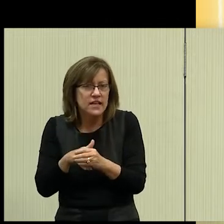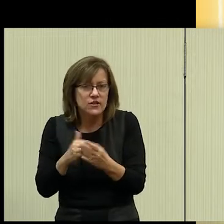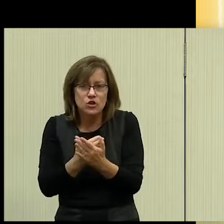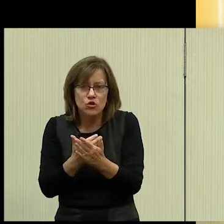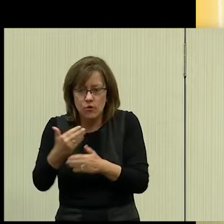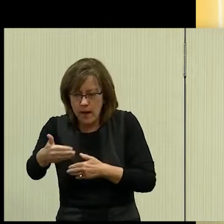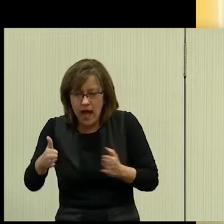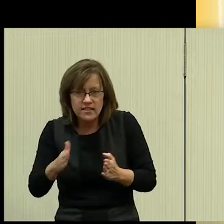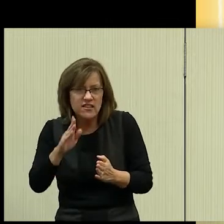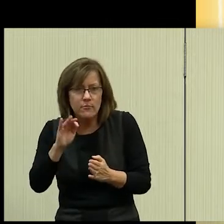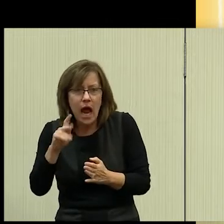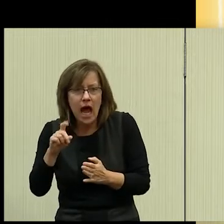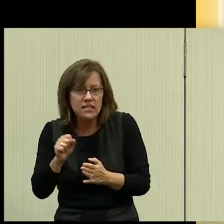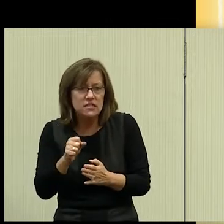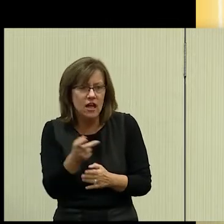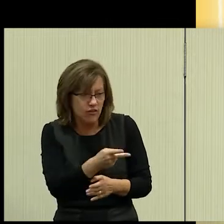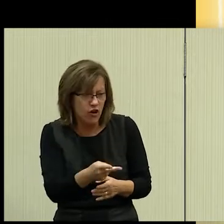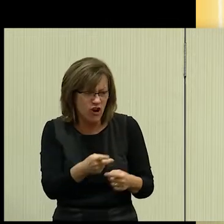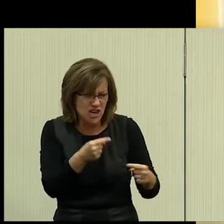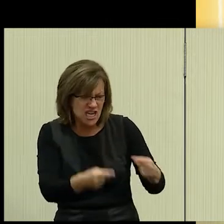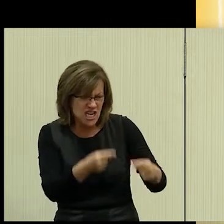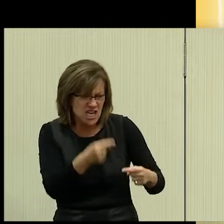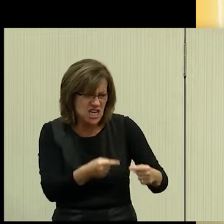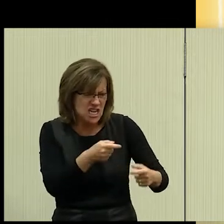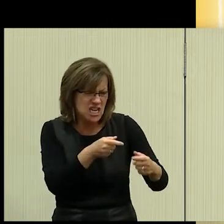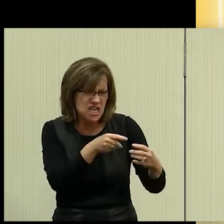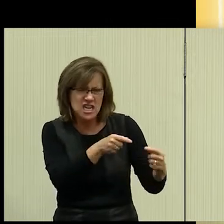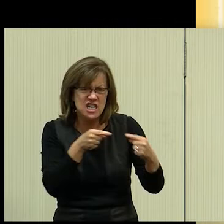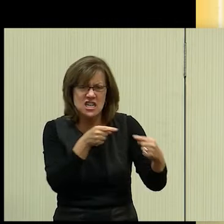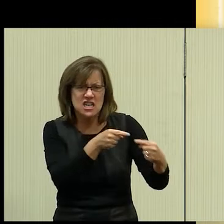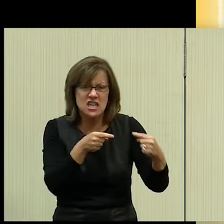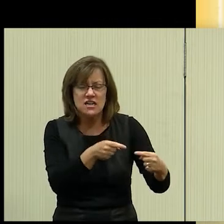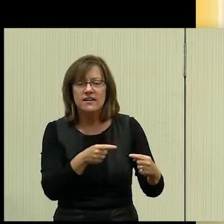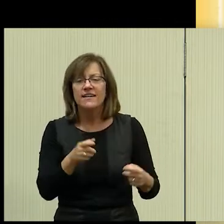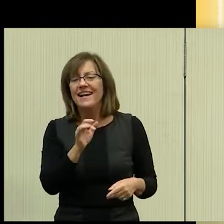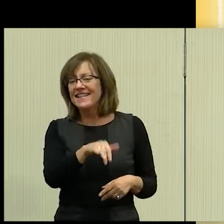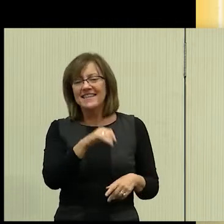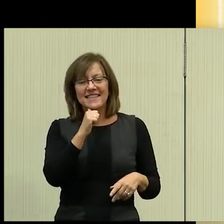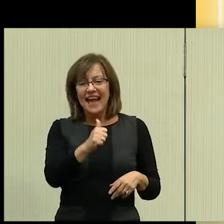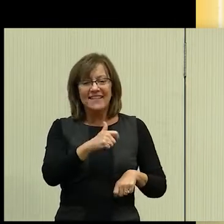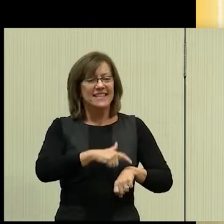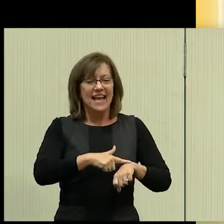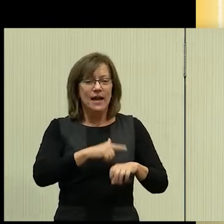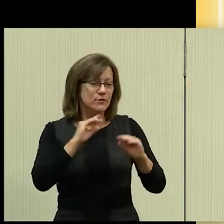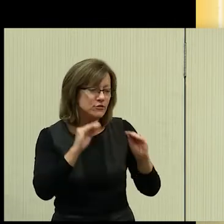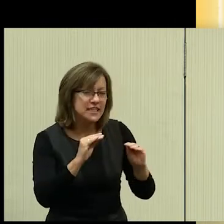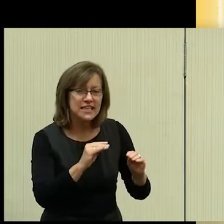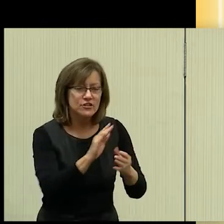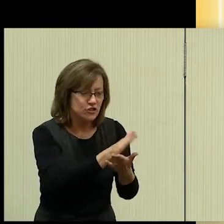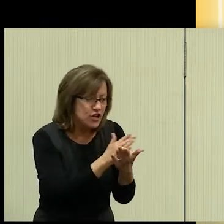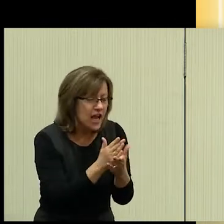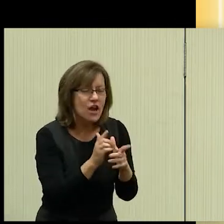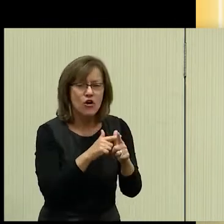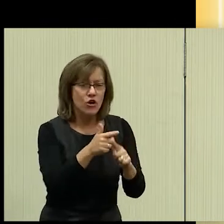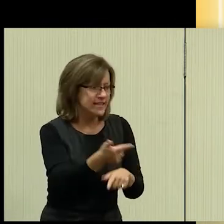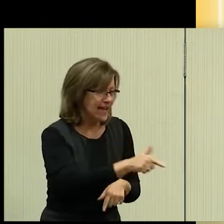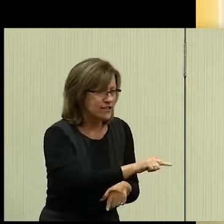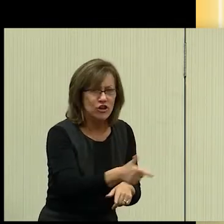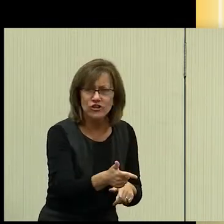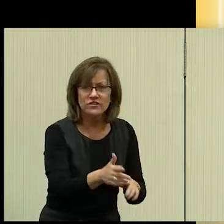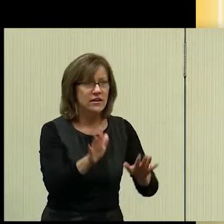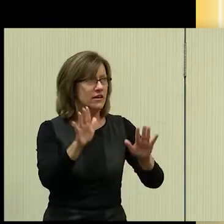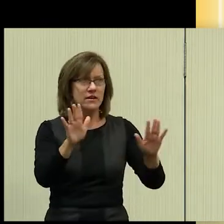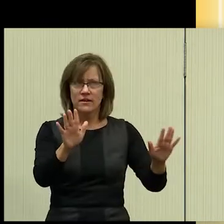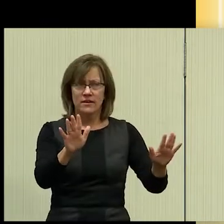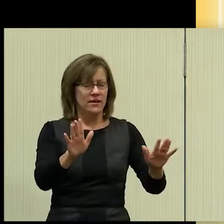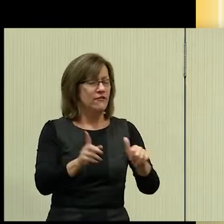over it. That is not the time that you are going to teach sharing or turn-taking, right? You have to deal with what's going on and